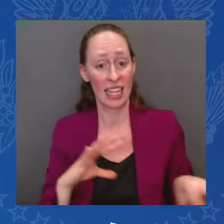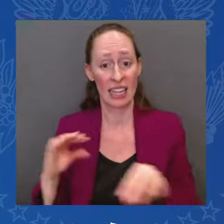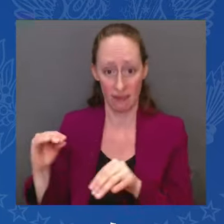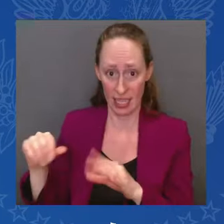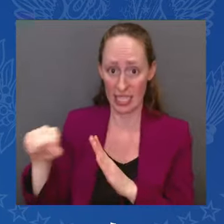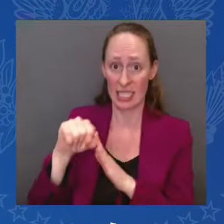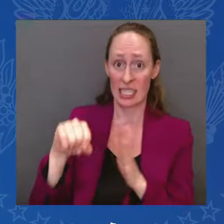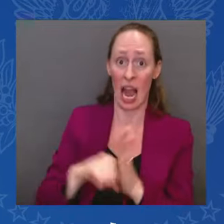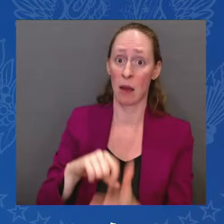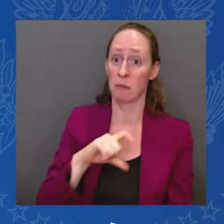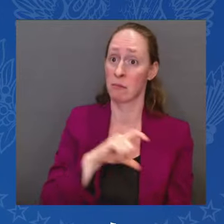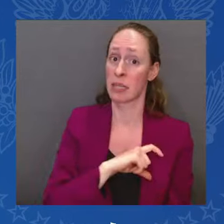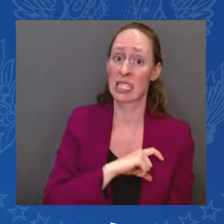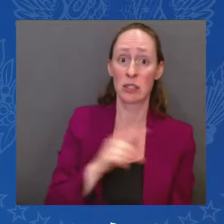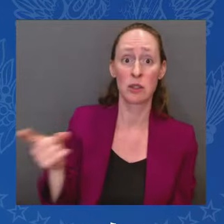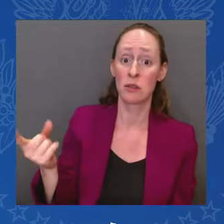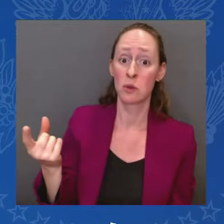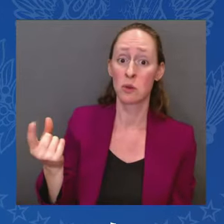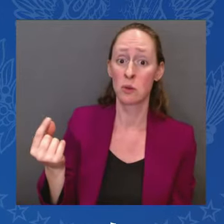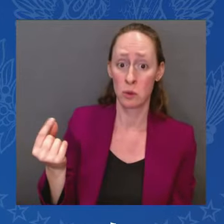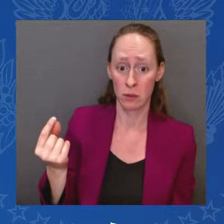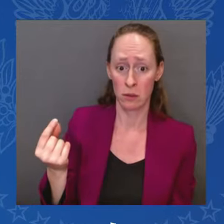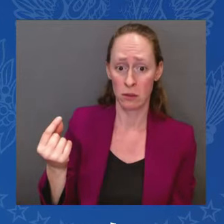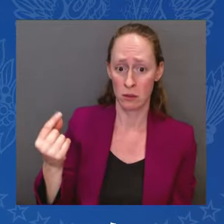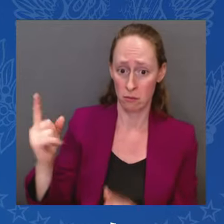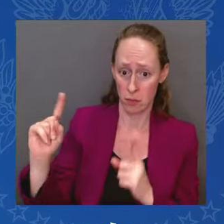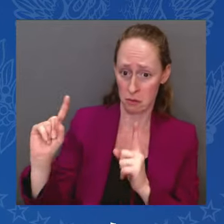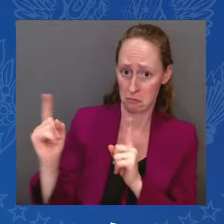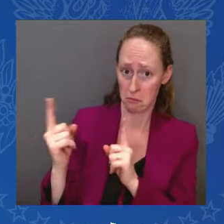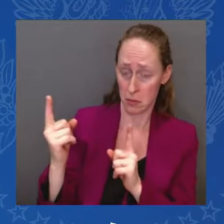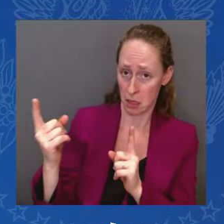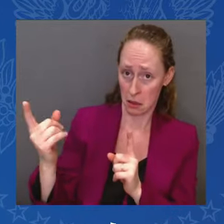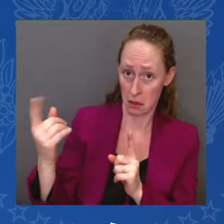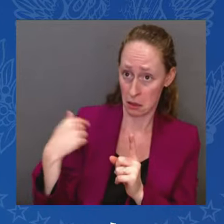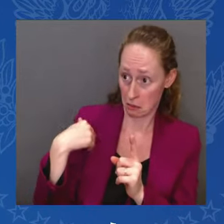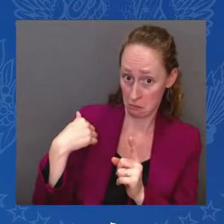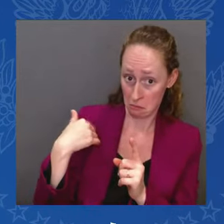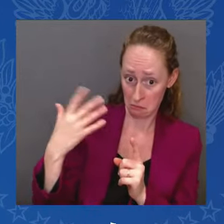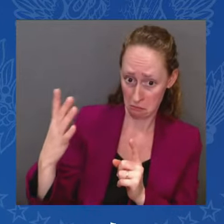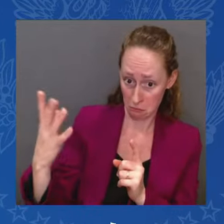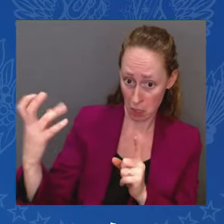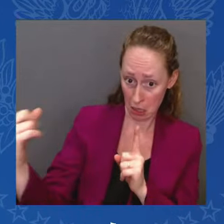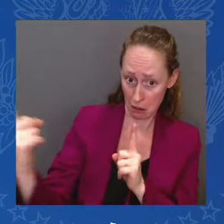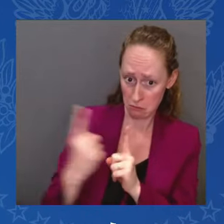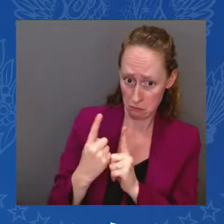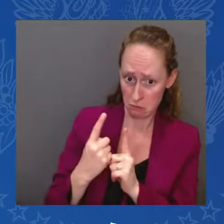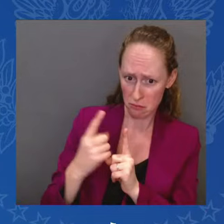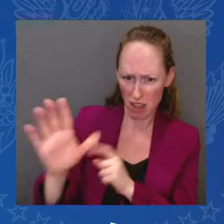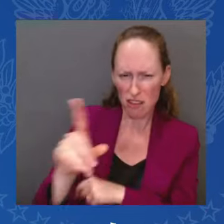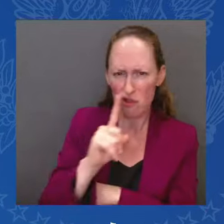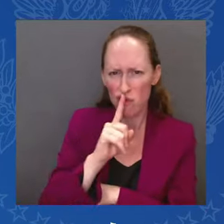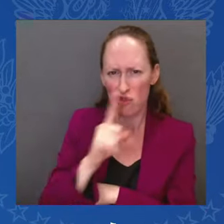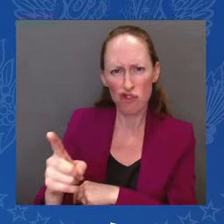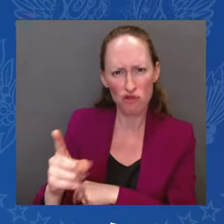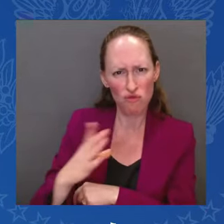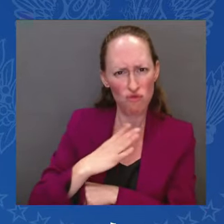with me, if I could meet with them. And I said, of course I would. And I think there were about 12 to 14 of them. I